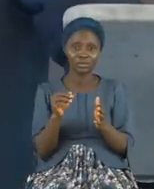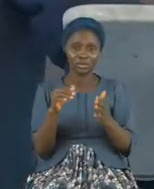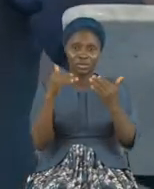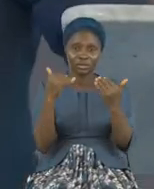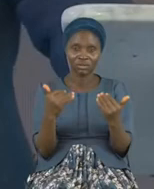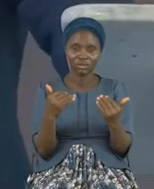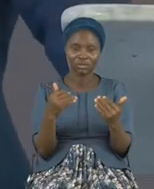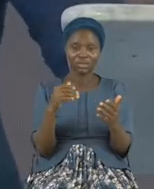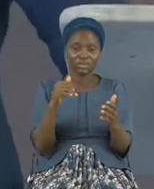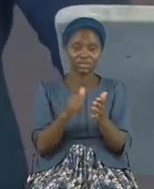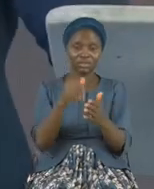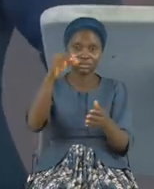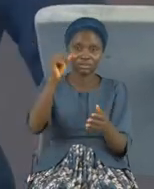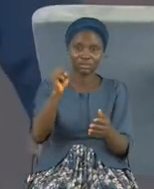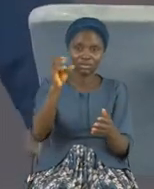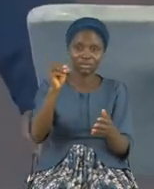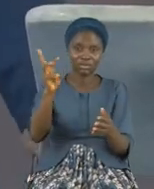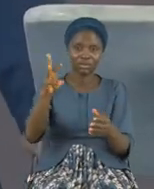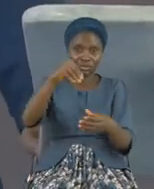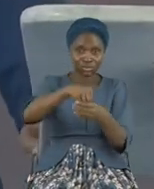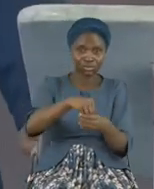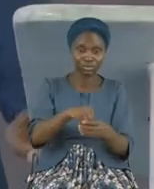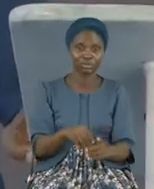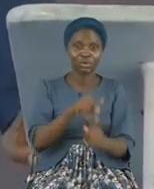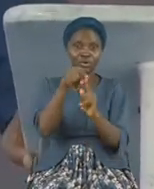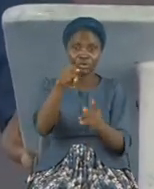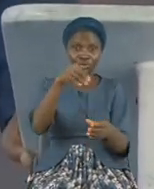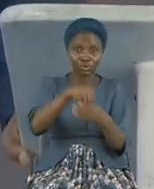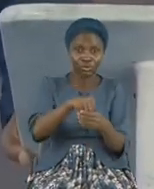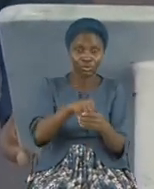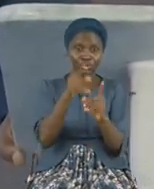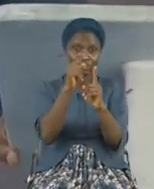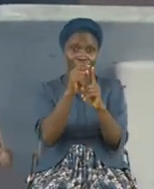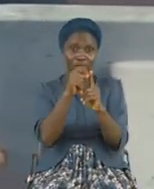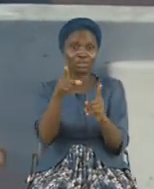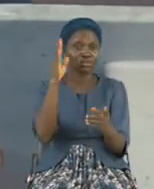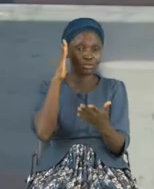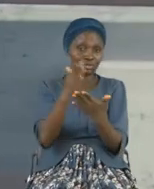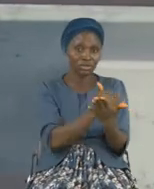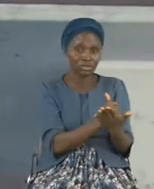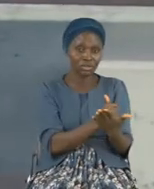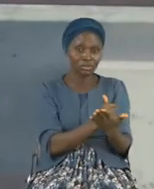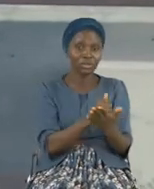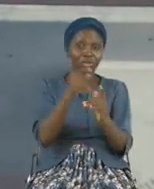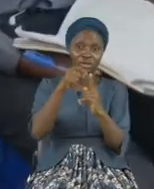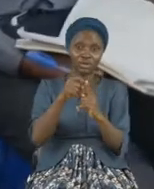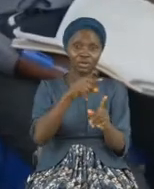rice, you reap rice. When you sow corn, you reap, tell